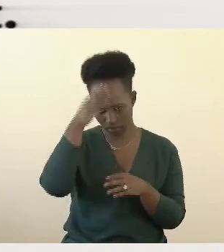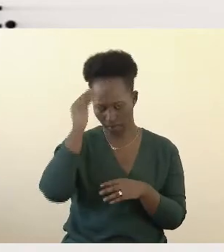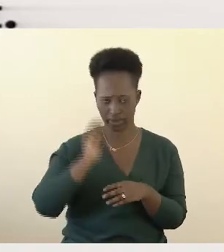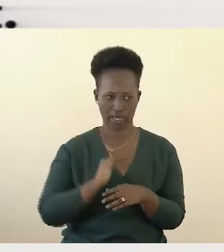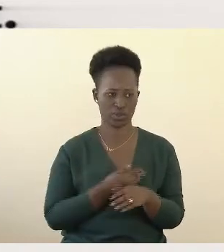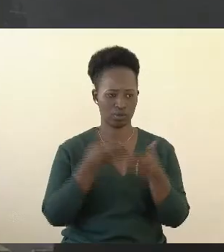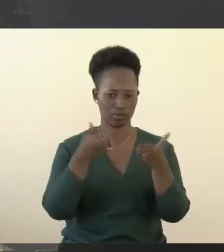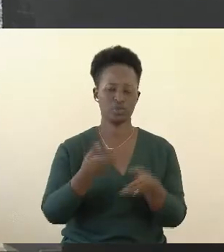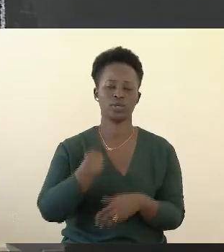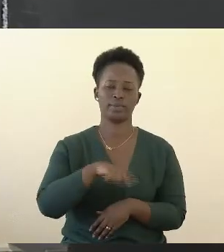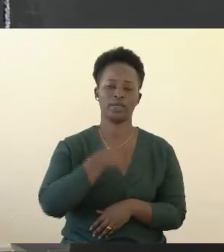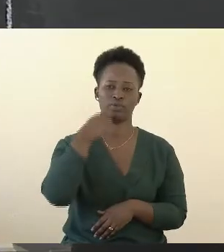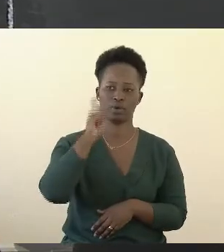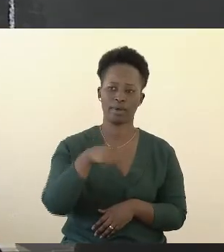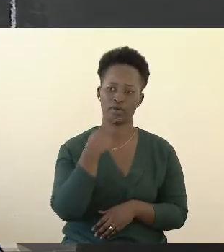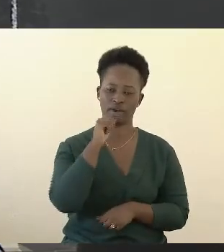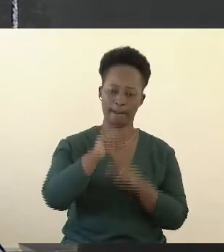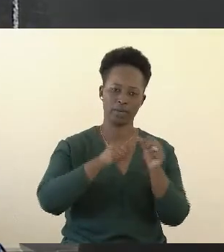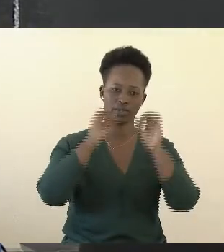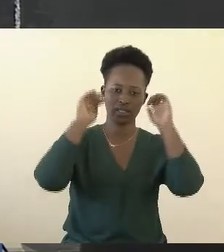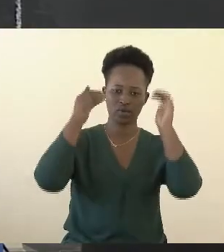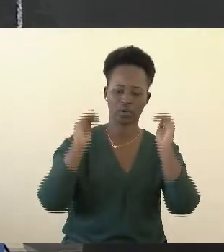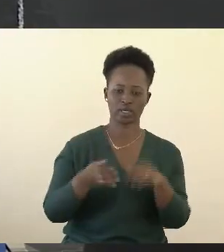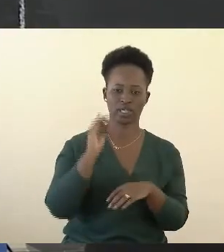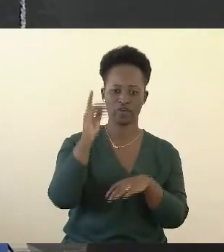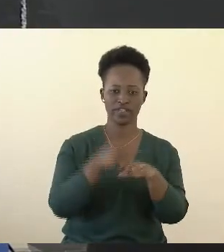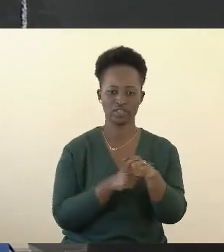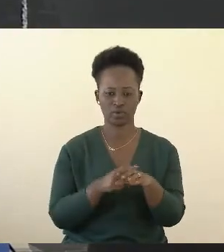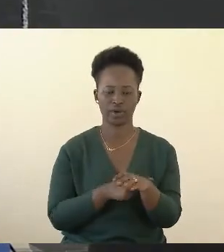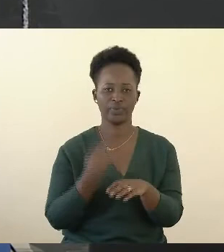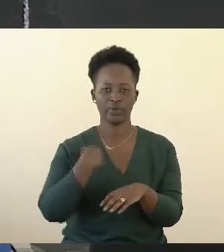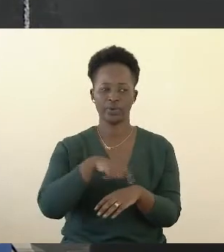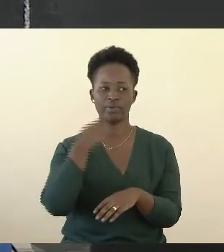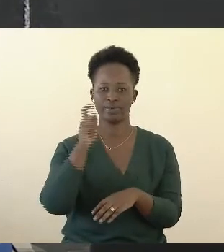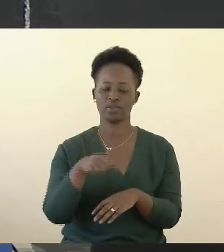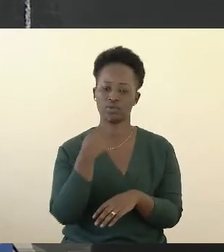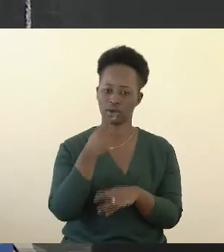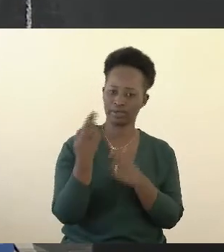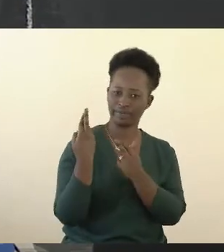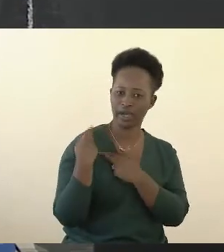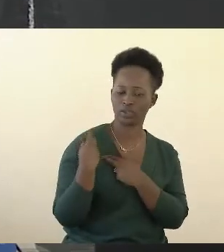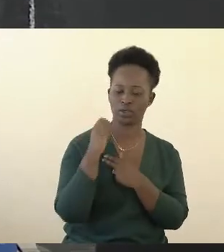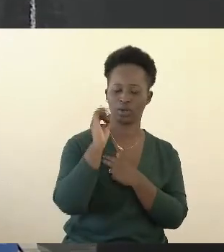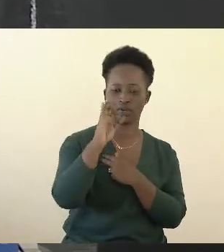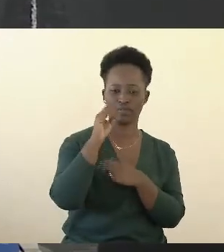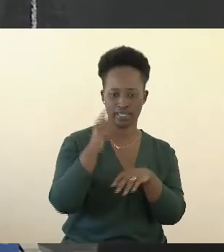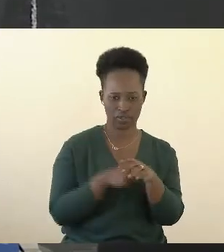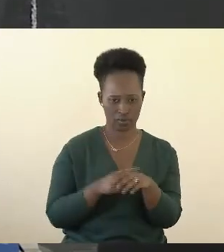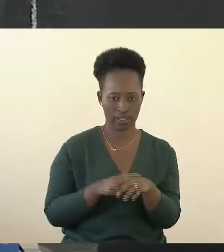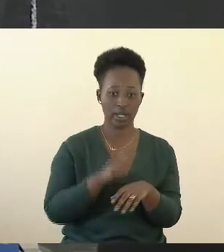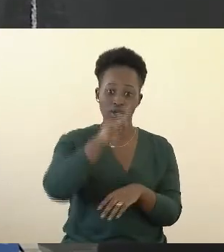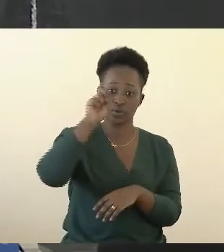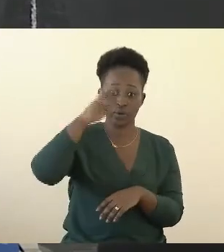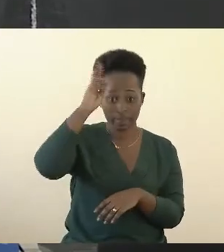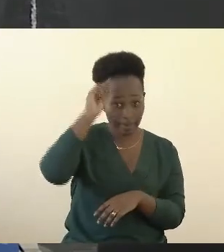we have to talk about the structure of the skin. We have to talk about the functions of the skin. Do you